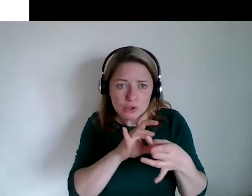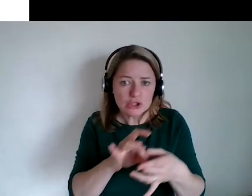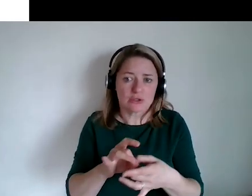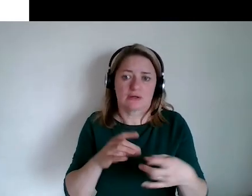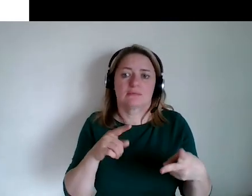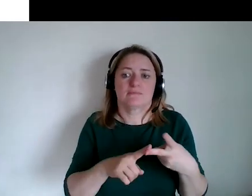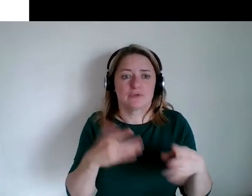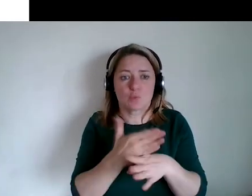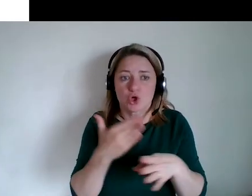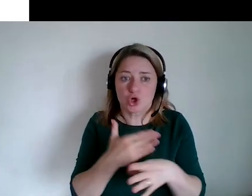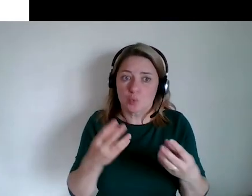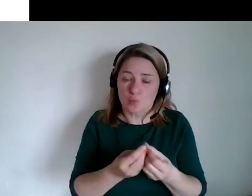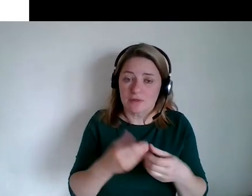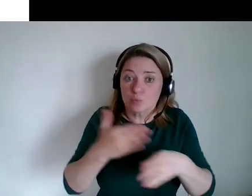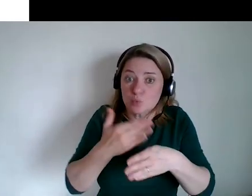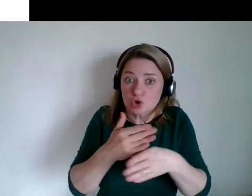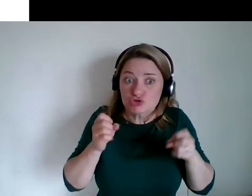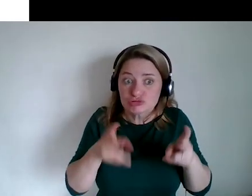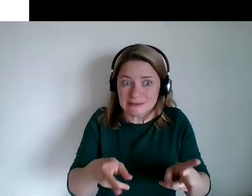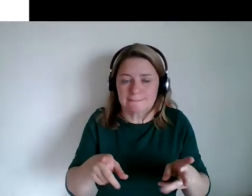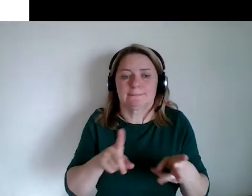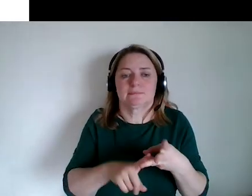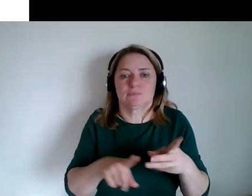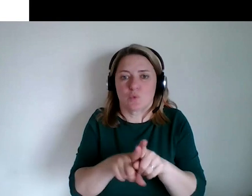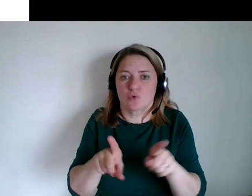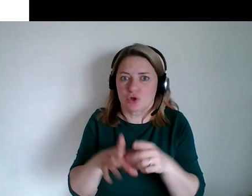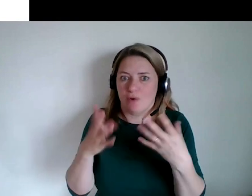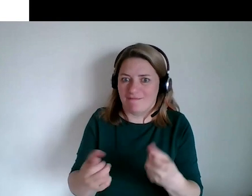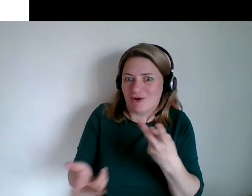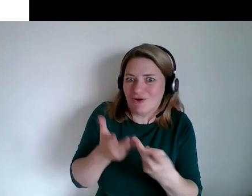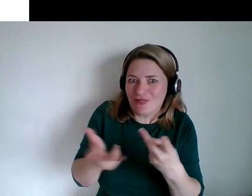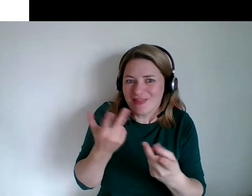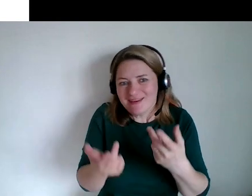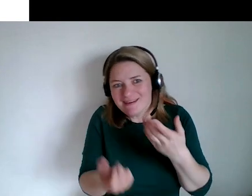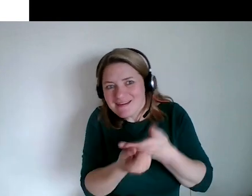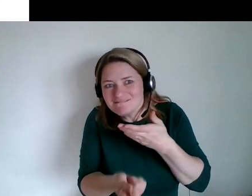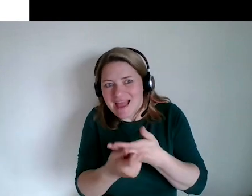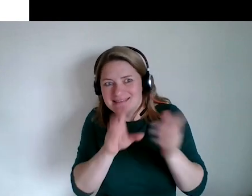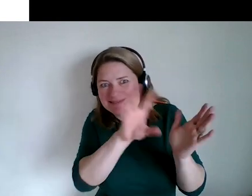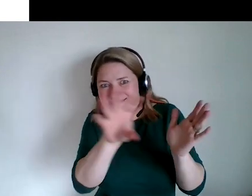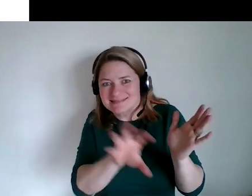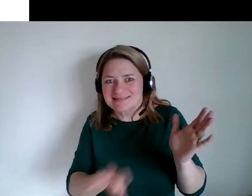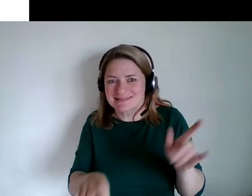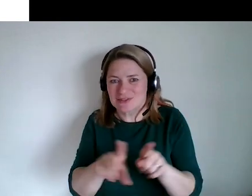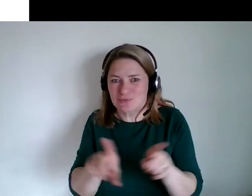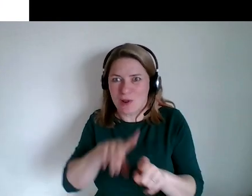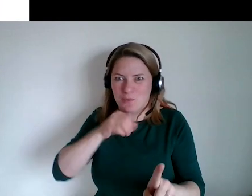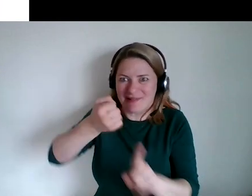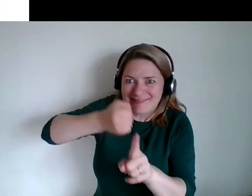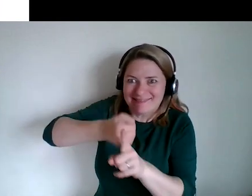actively involved, and we have a number of upcoming events, which I'm now going to plug mercilessly. The first